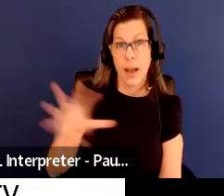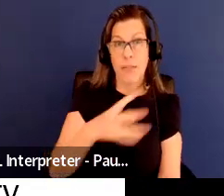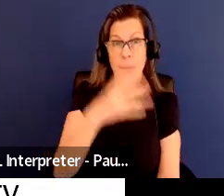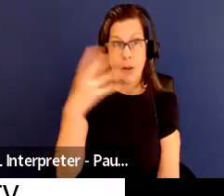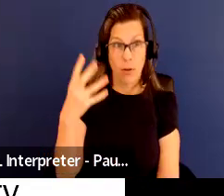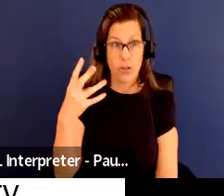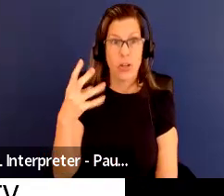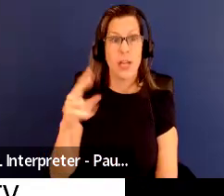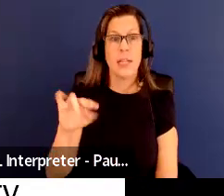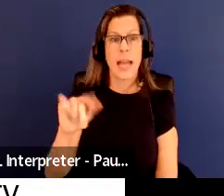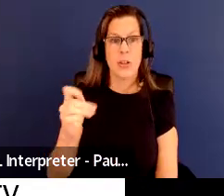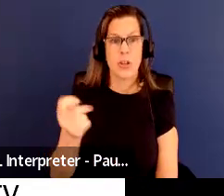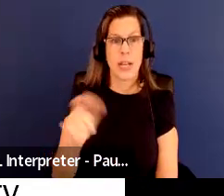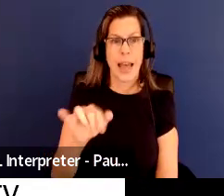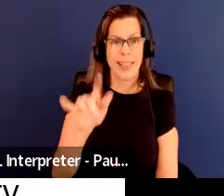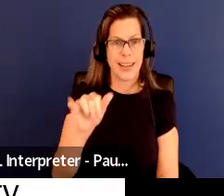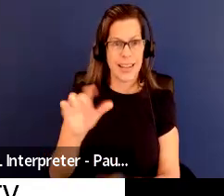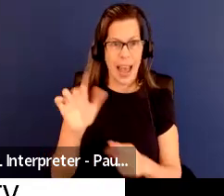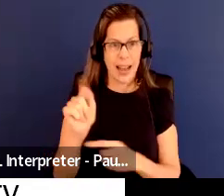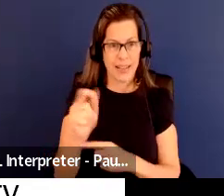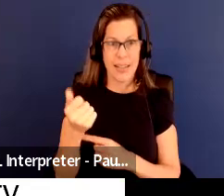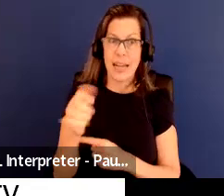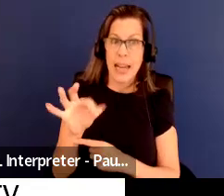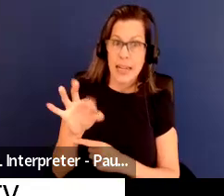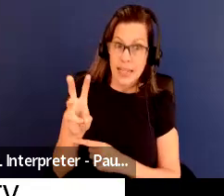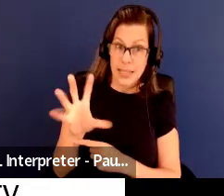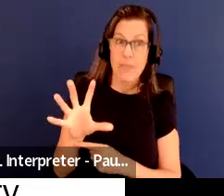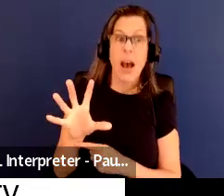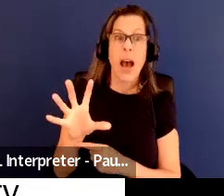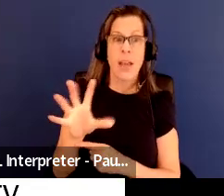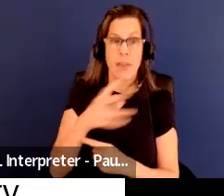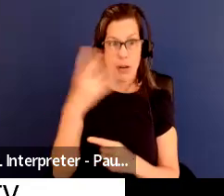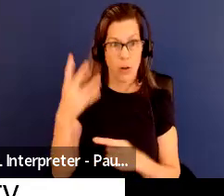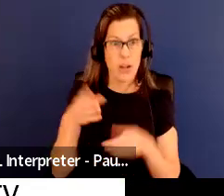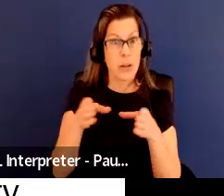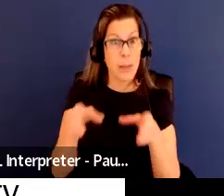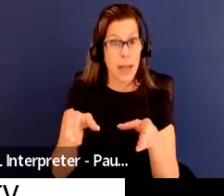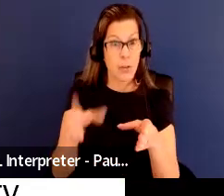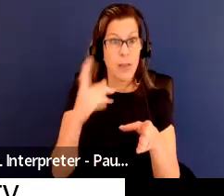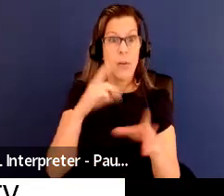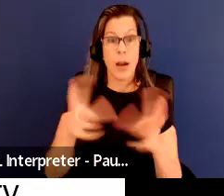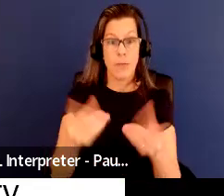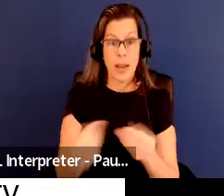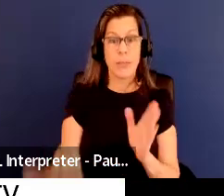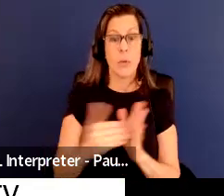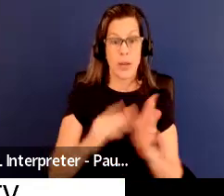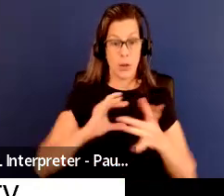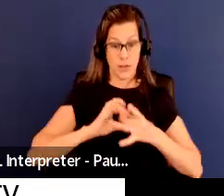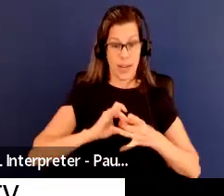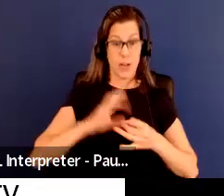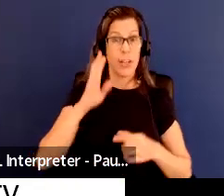and Nationality Act. In 1965, the immigration pathway for family reunification was